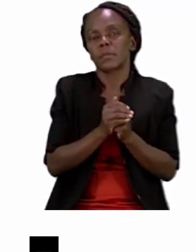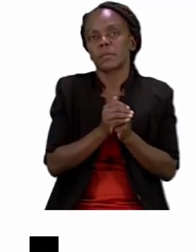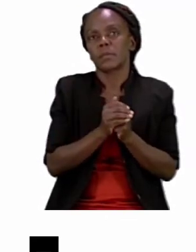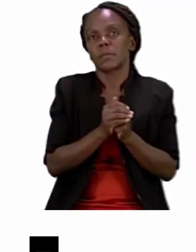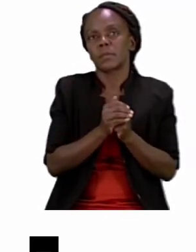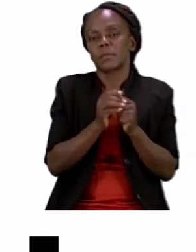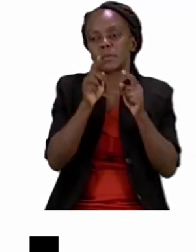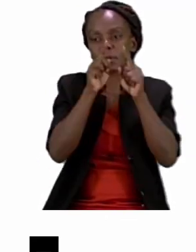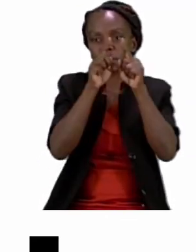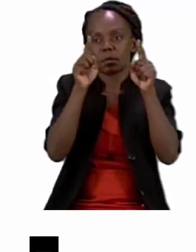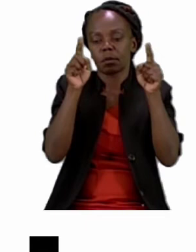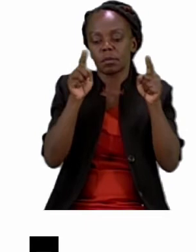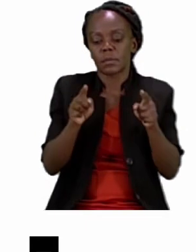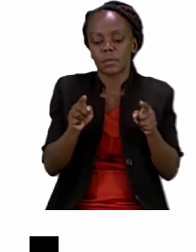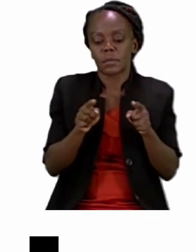Square.